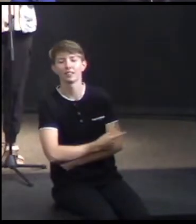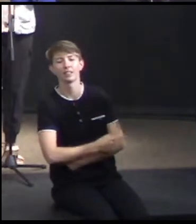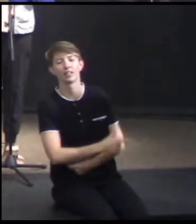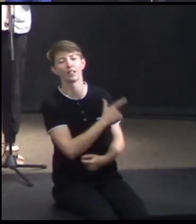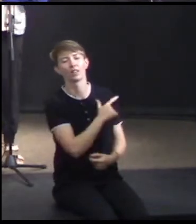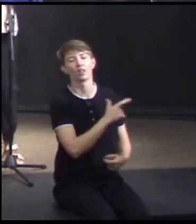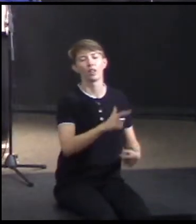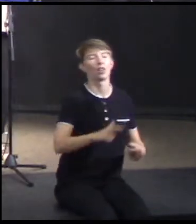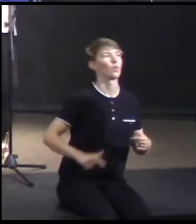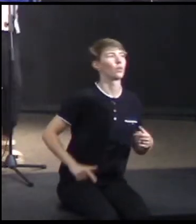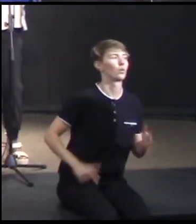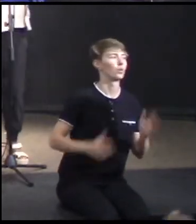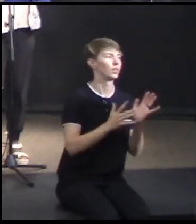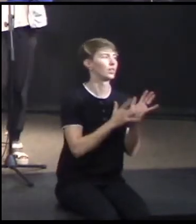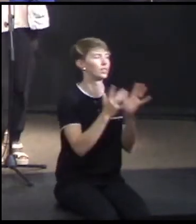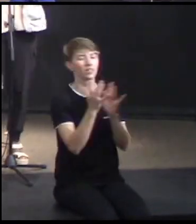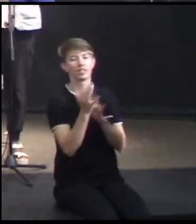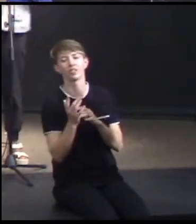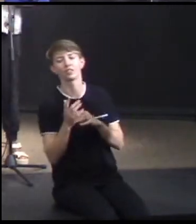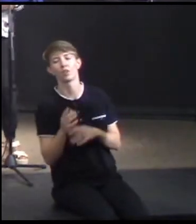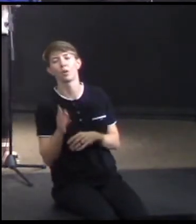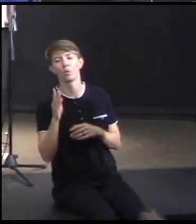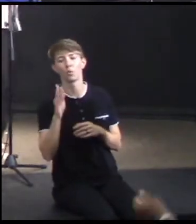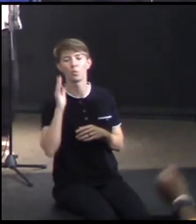Wana hosi Yesu